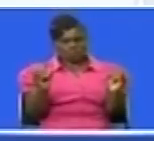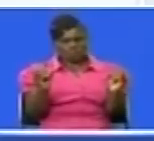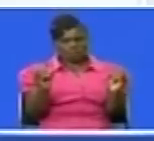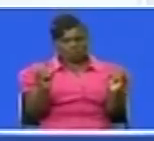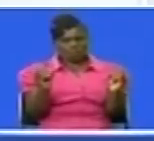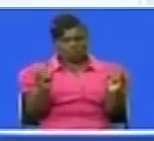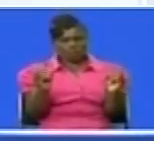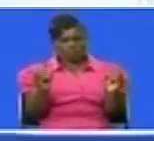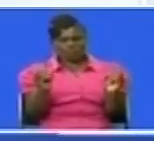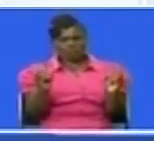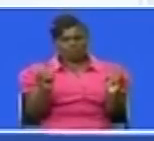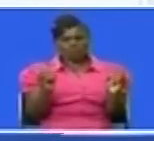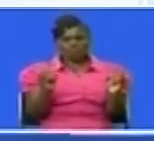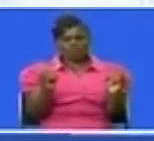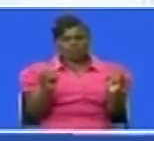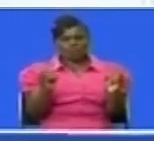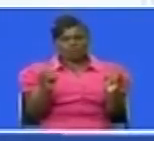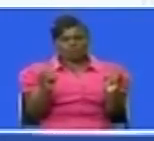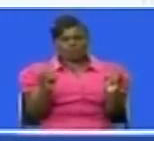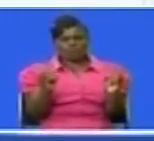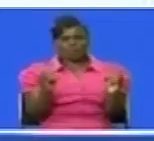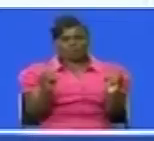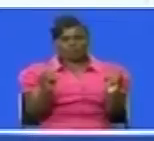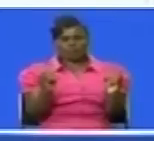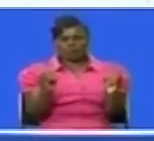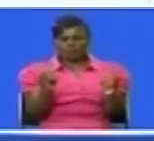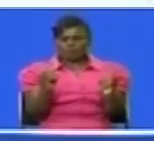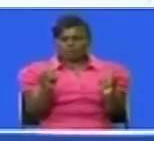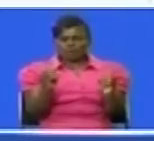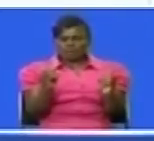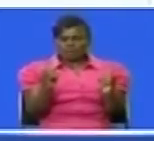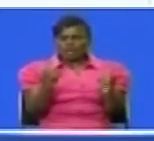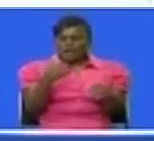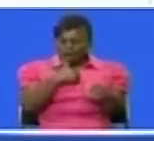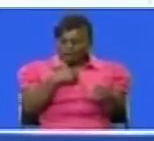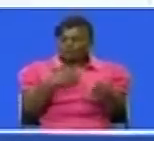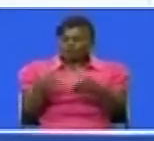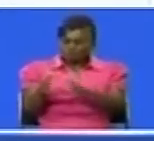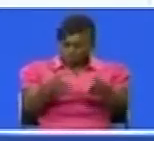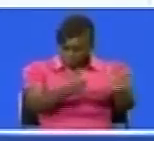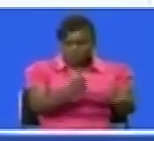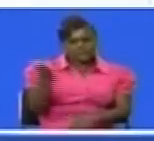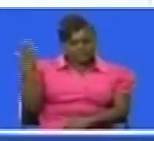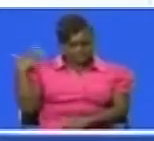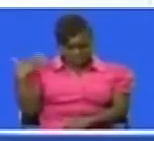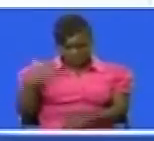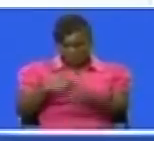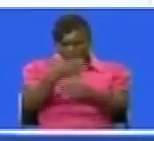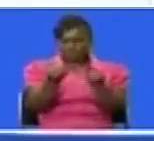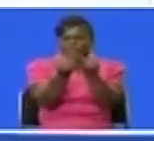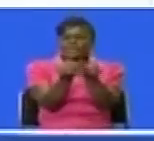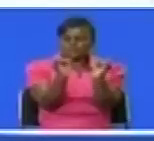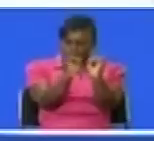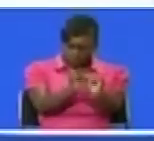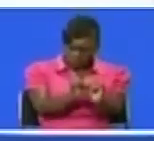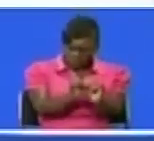got independence. So successive administrations now, have come after the what Ndii is saying is that we had an opportunity after independence. We